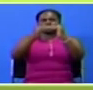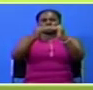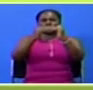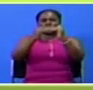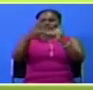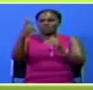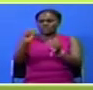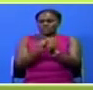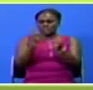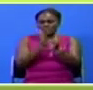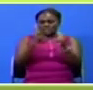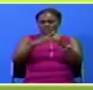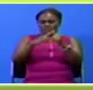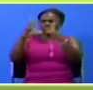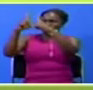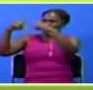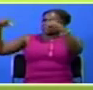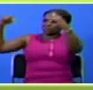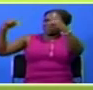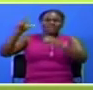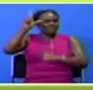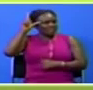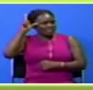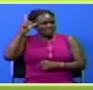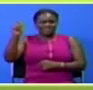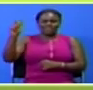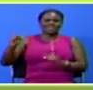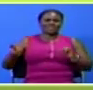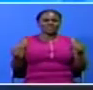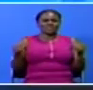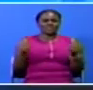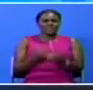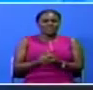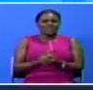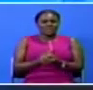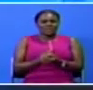2019 World Cup in Japan. Lynn Washira, KTN News.